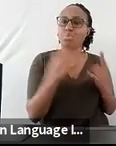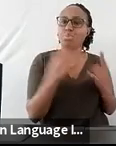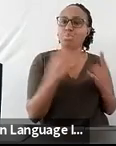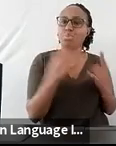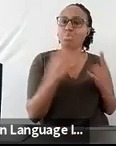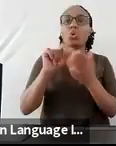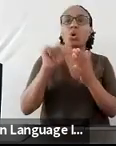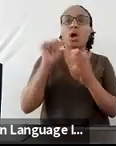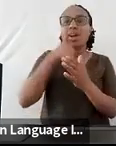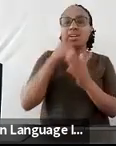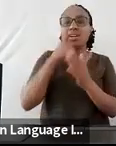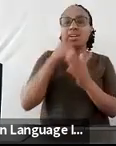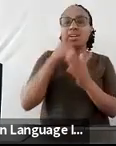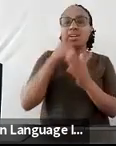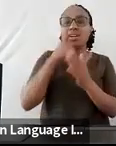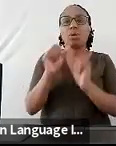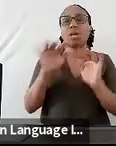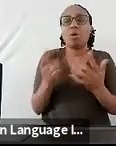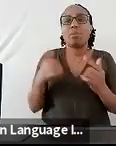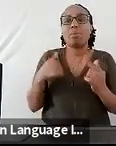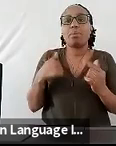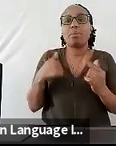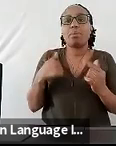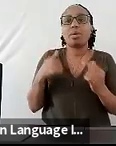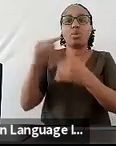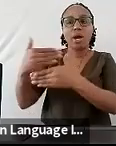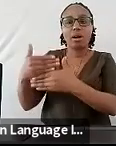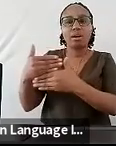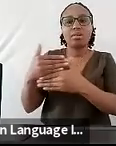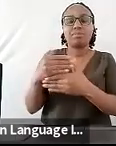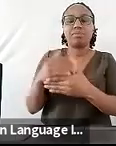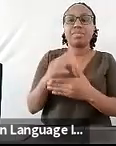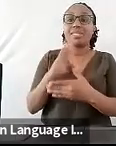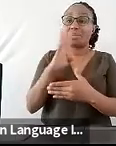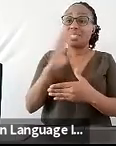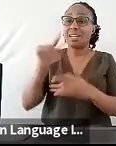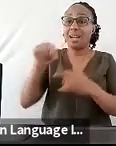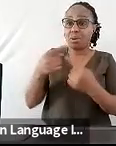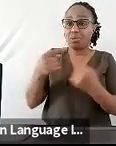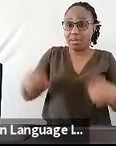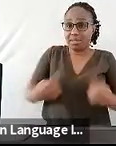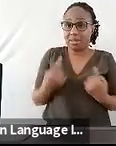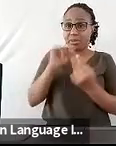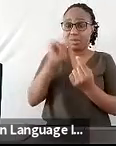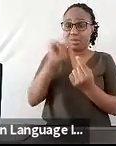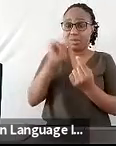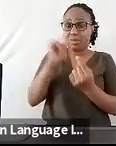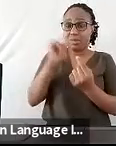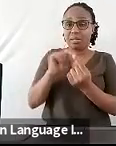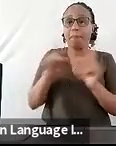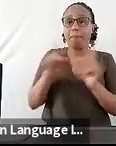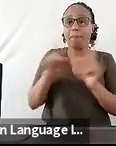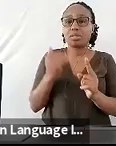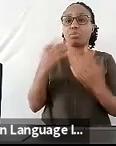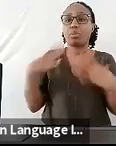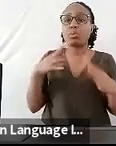and speak about myself specifically, but I wanted people to read this and realize this is a systemic issue, and